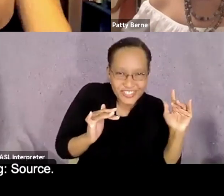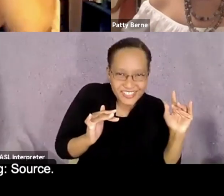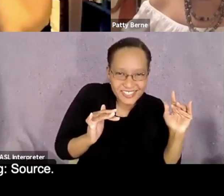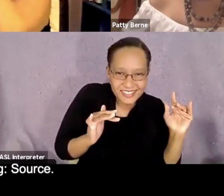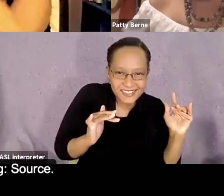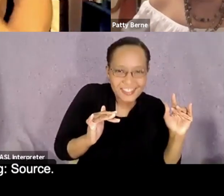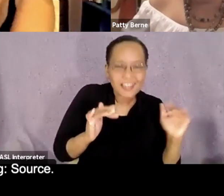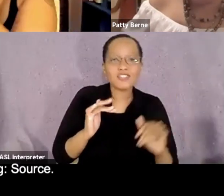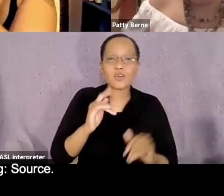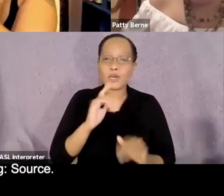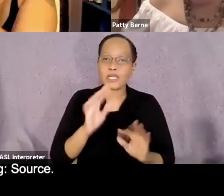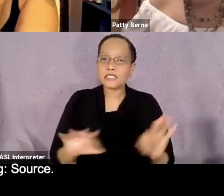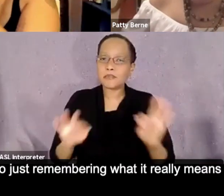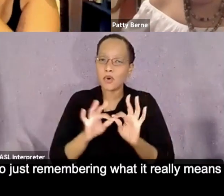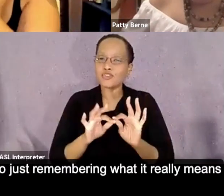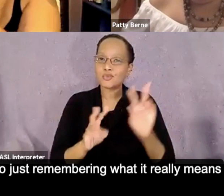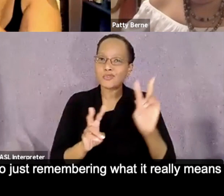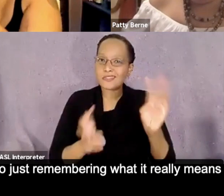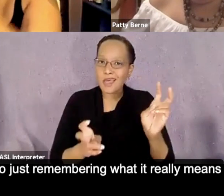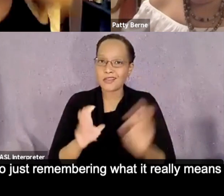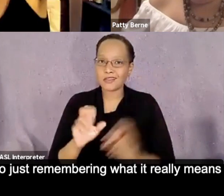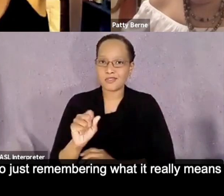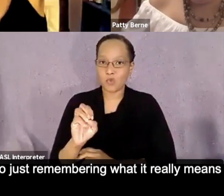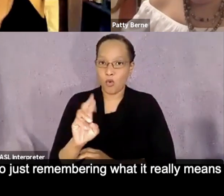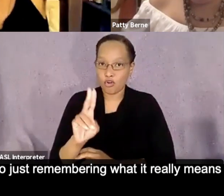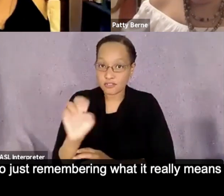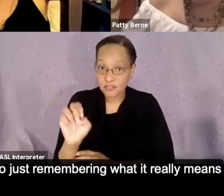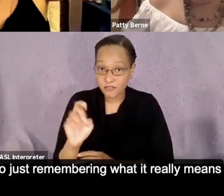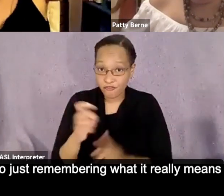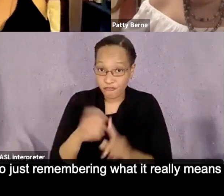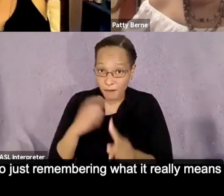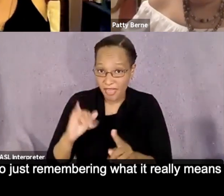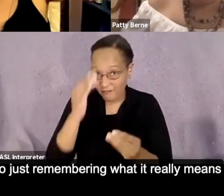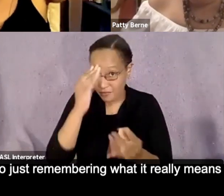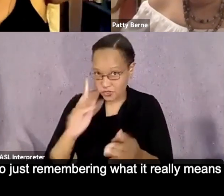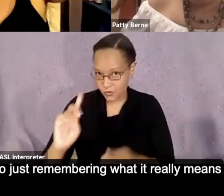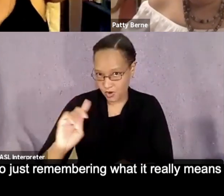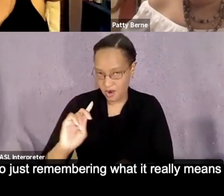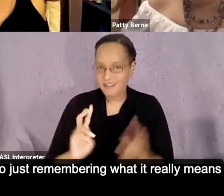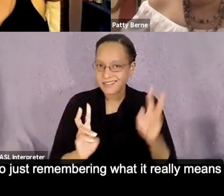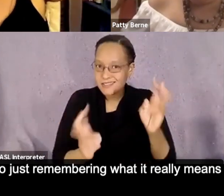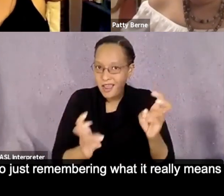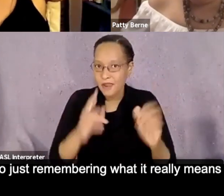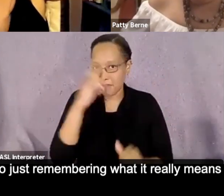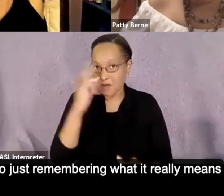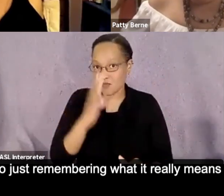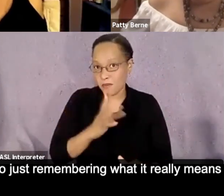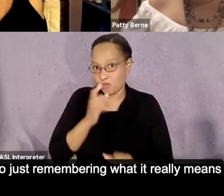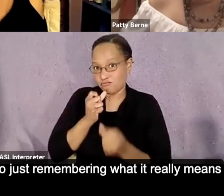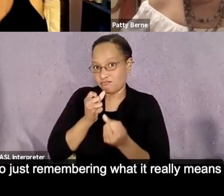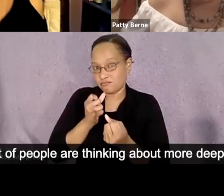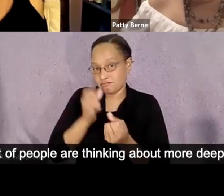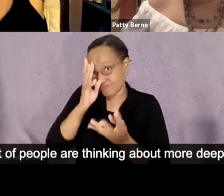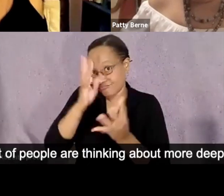source, citing Black women, and also just remembering what it really means, rather